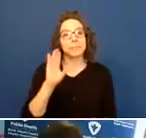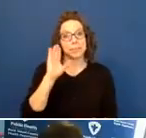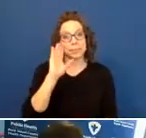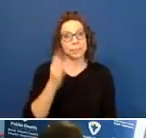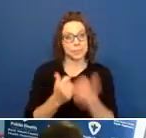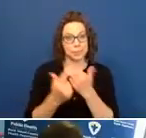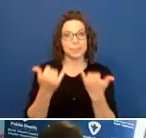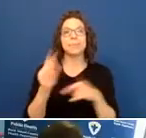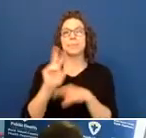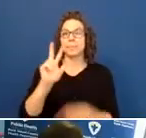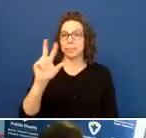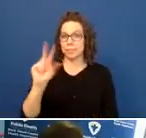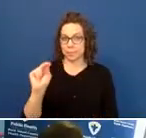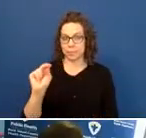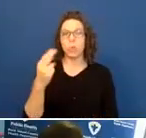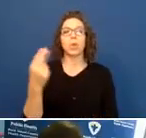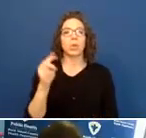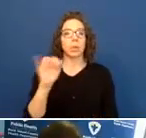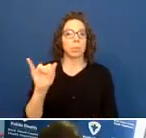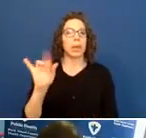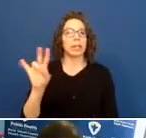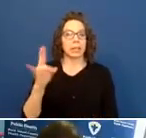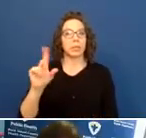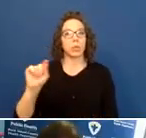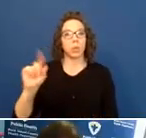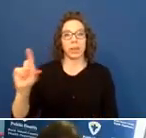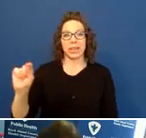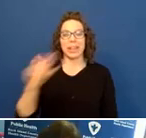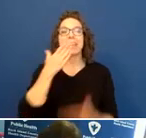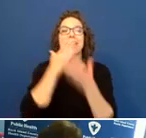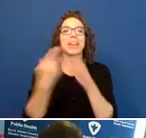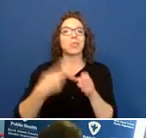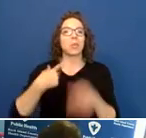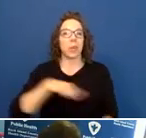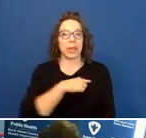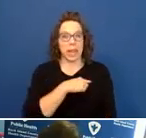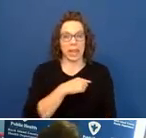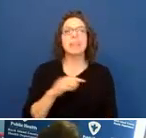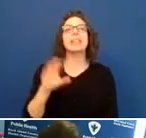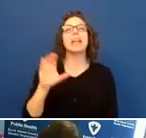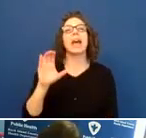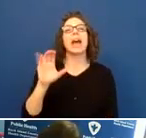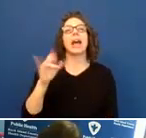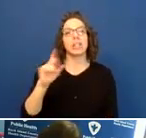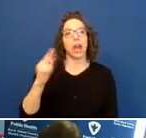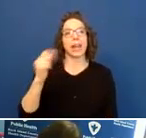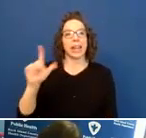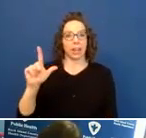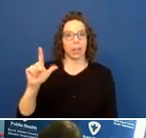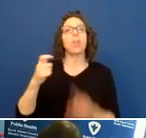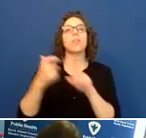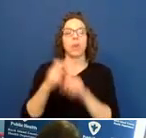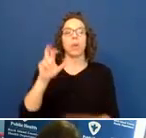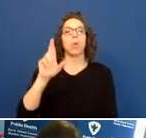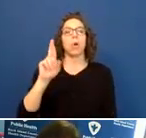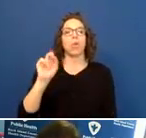6:30 p.m. on Thursday, May 7, 2020. Thank you for joining us today. This is Janet Hill at the Rock Island County Health Department. Today,